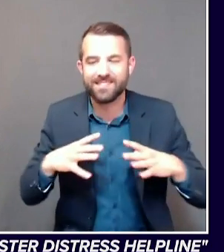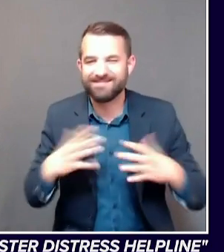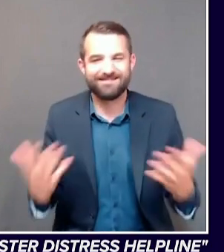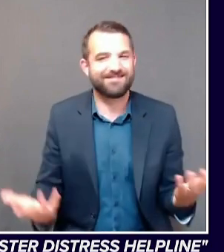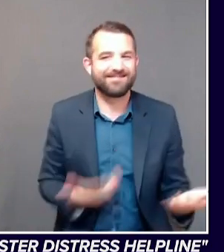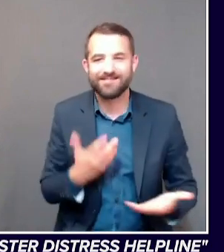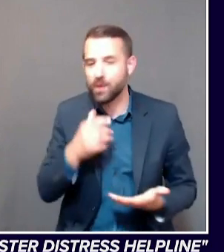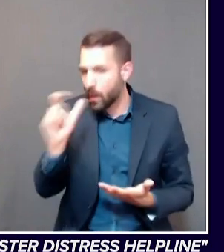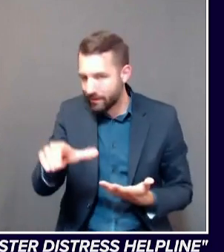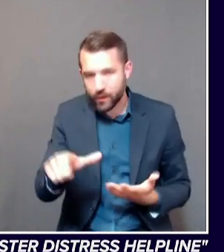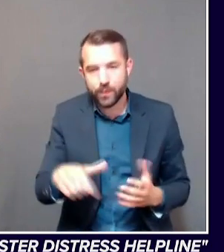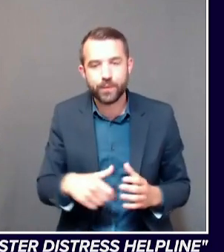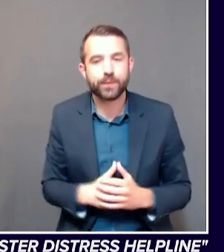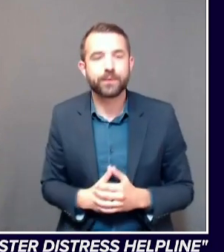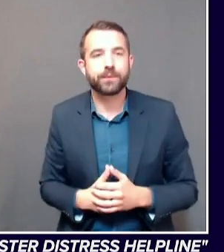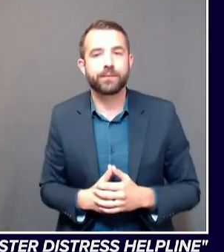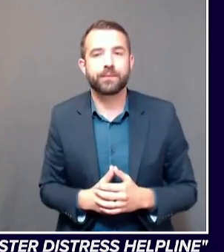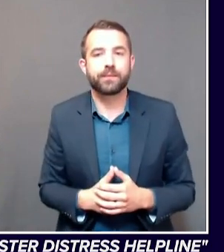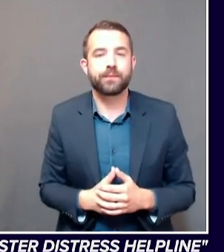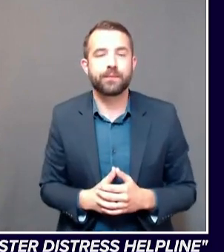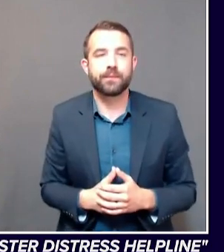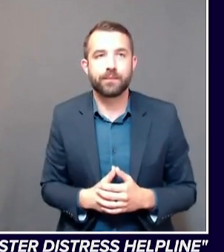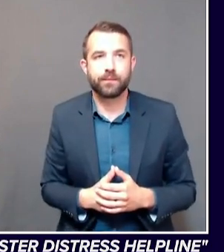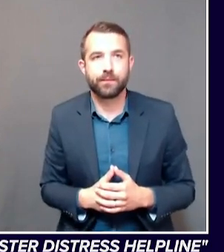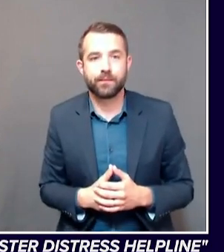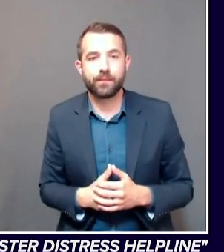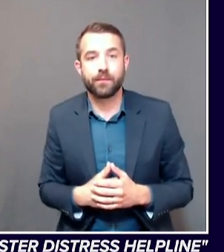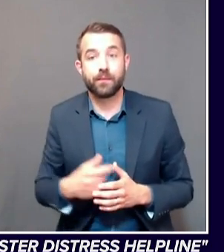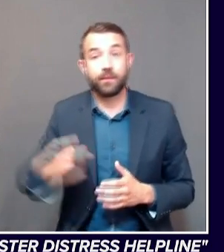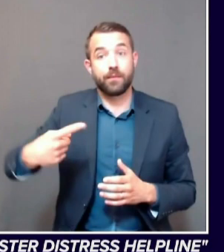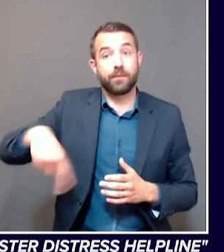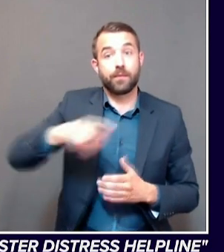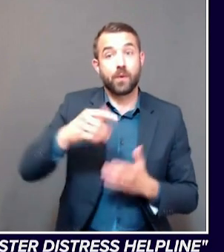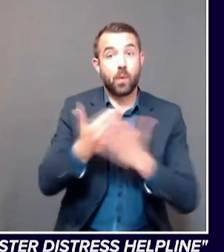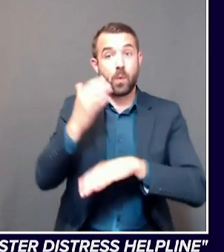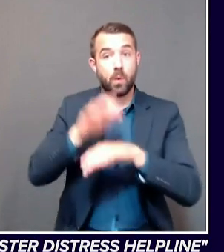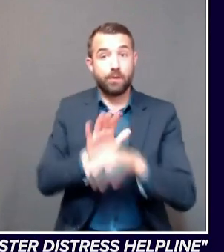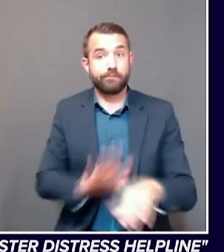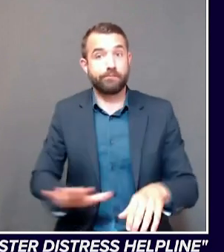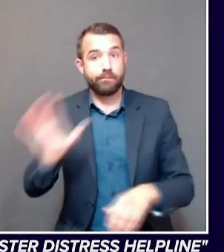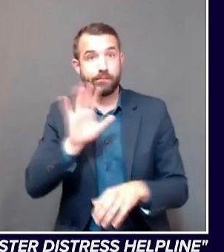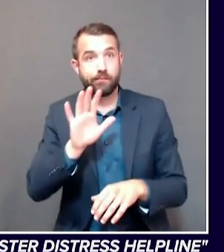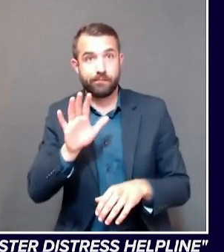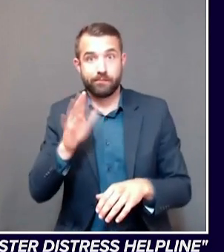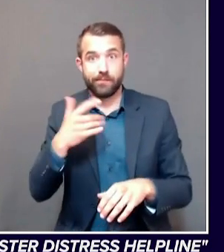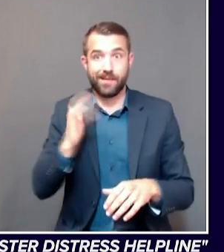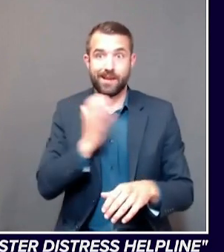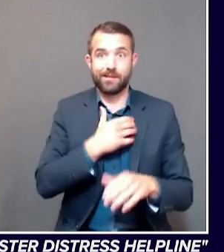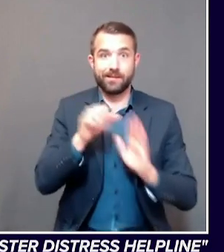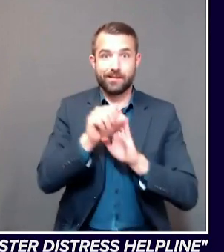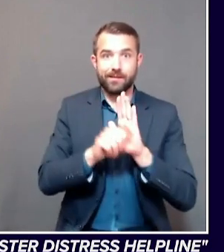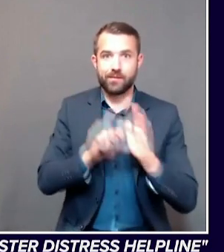allowed beyond these 14 days in any New England states. We feel like we're giving our tourists an